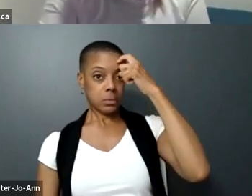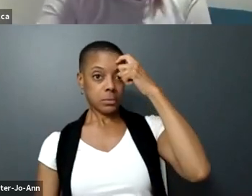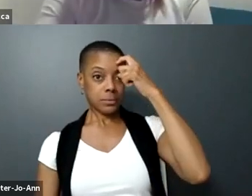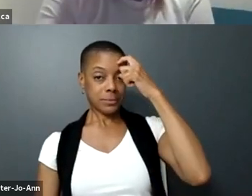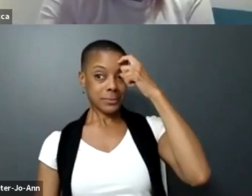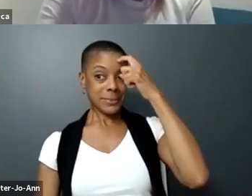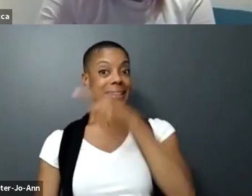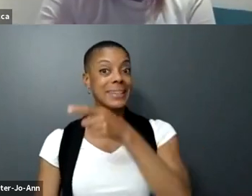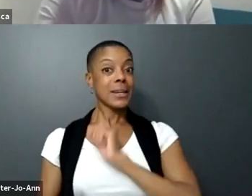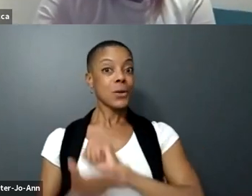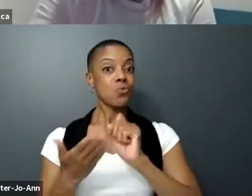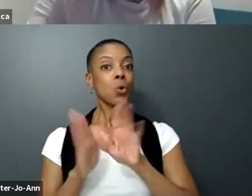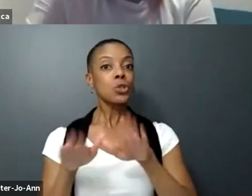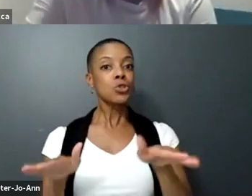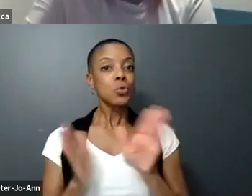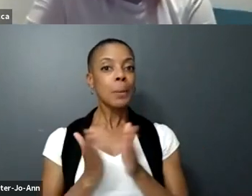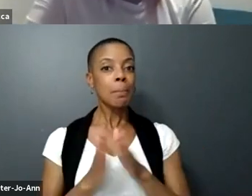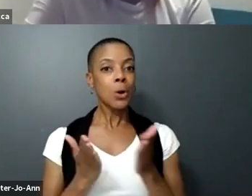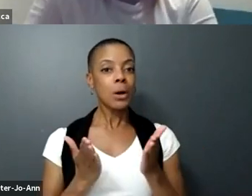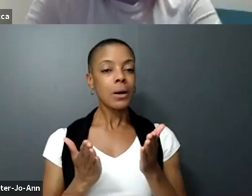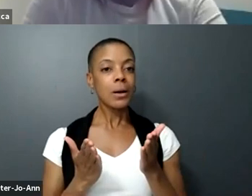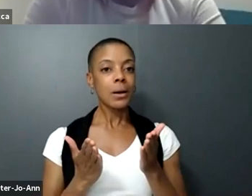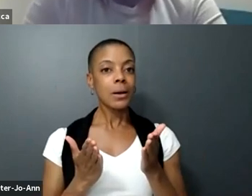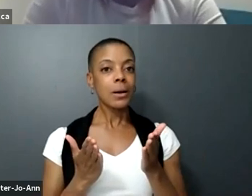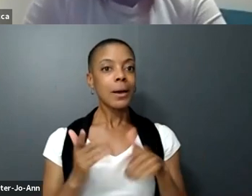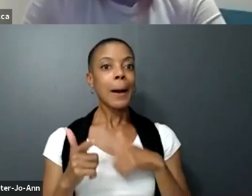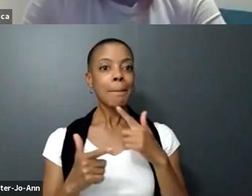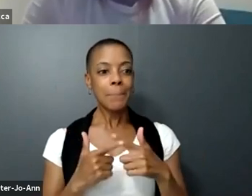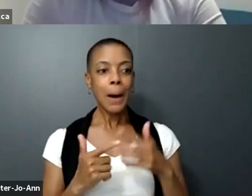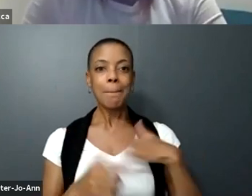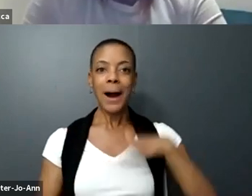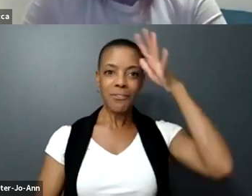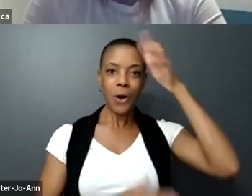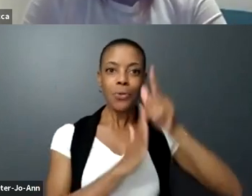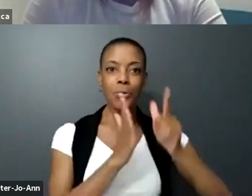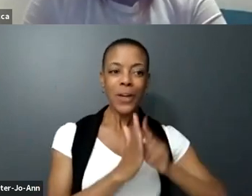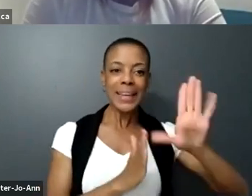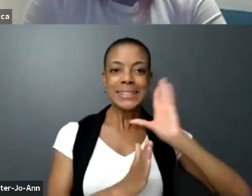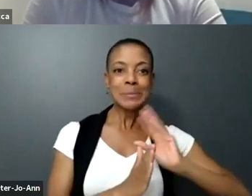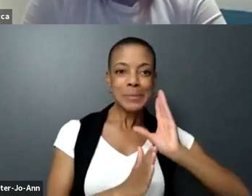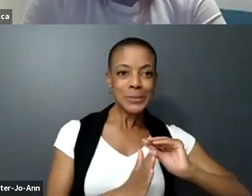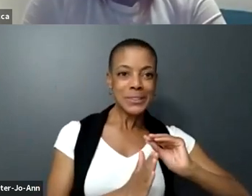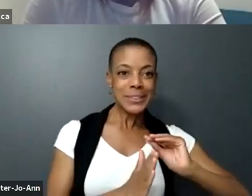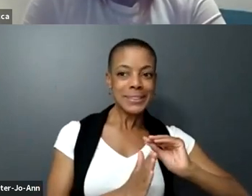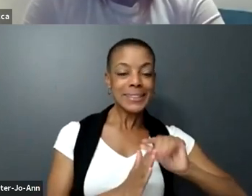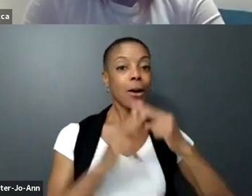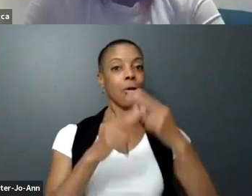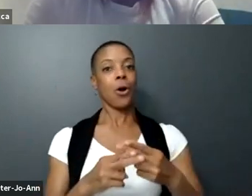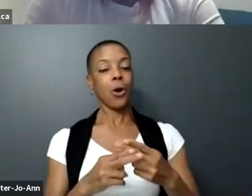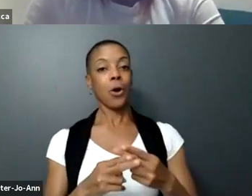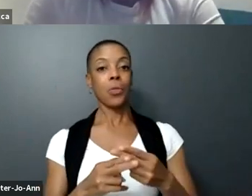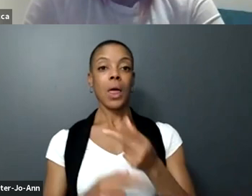he eventually wrote a children's book about my father-in-law's experience. And it's called The Boy Who Walked